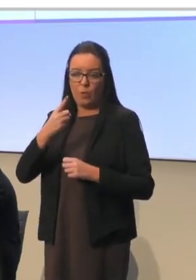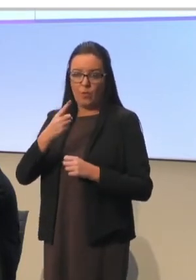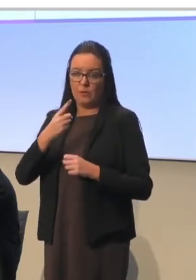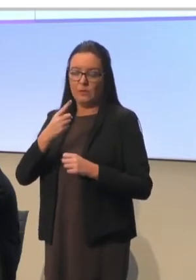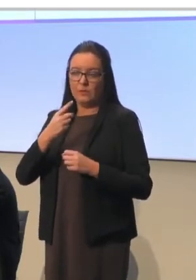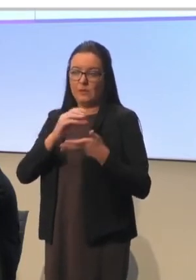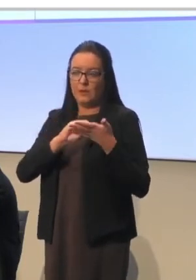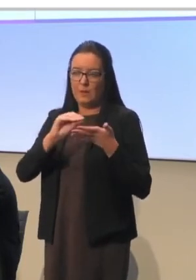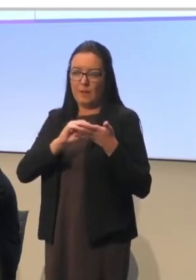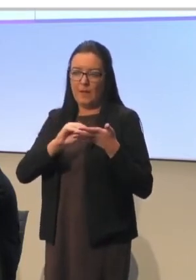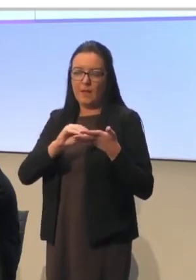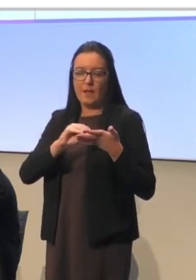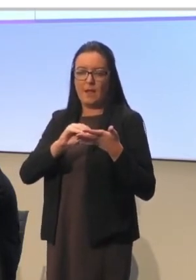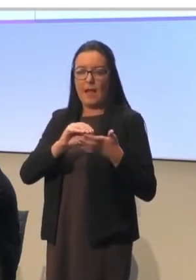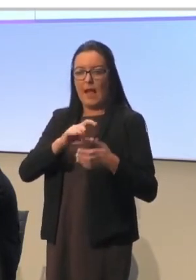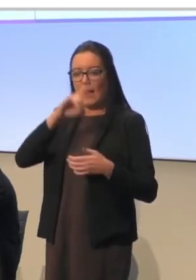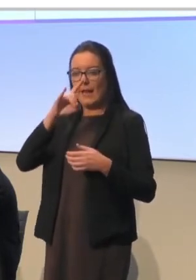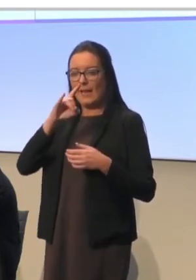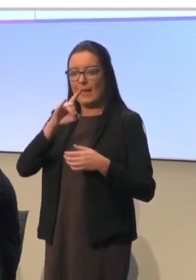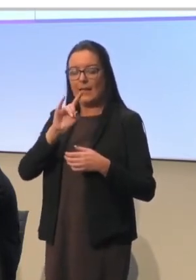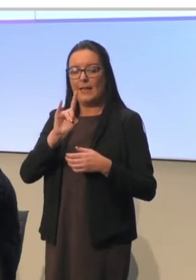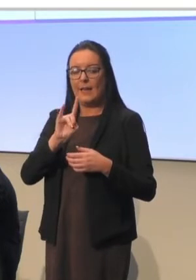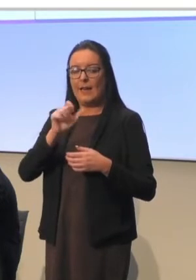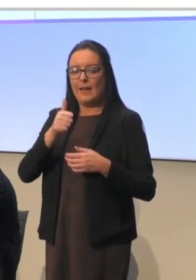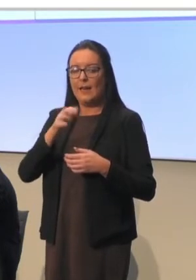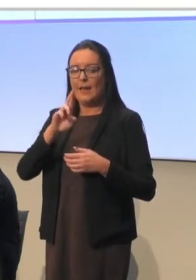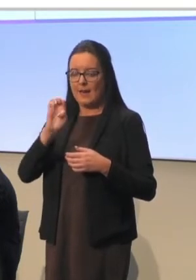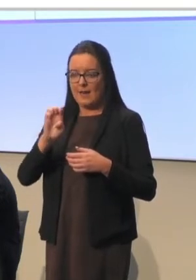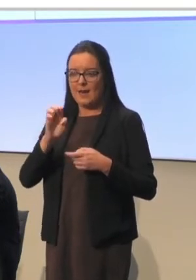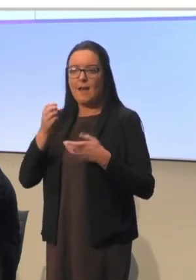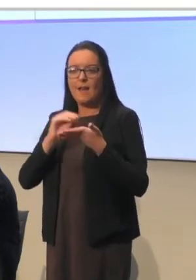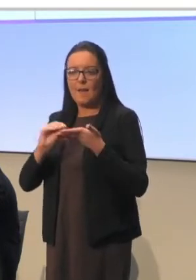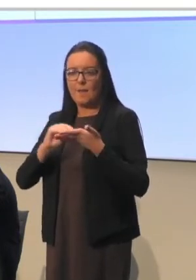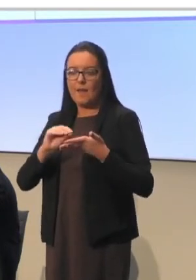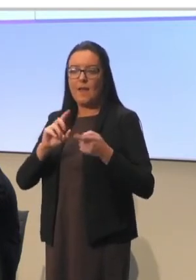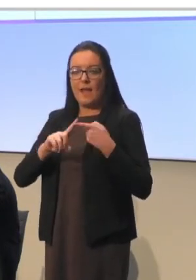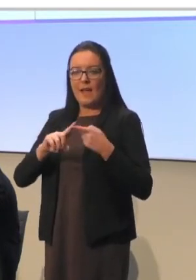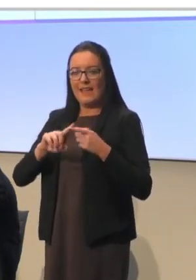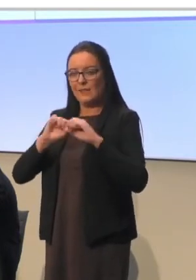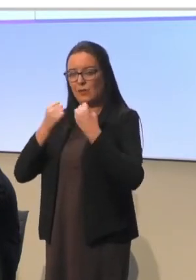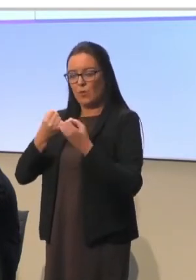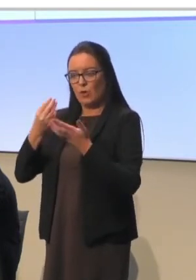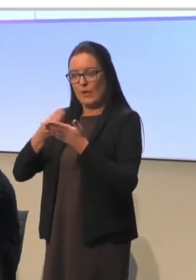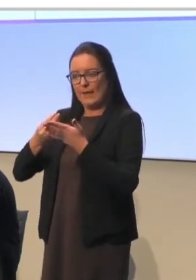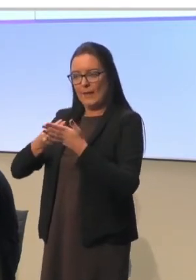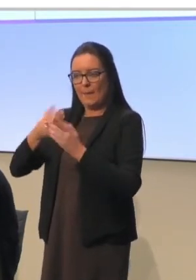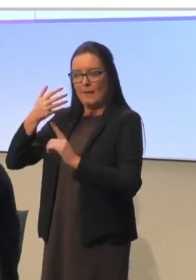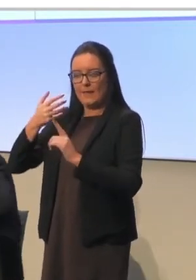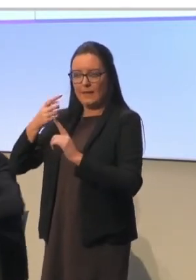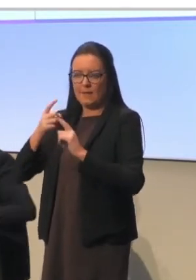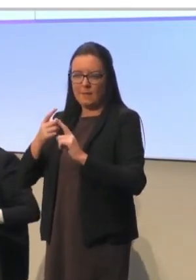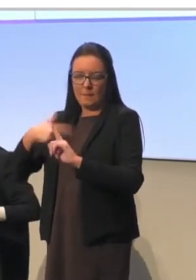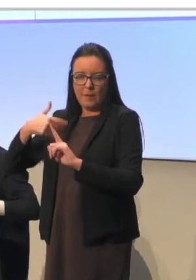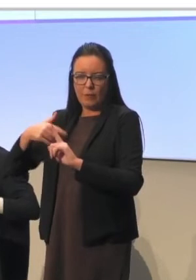HERE, which is the higher education access route, which would be specifically for students from socioeconomically disadvantaged backgrounds.